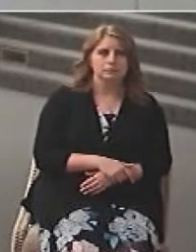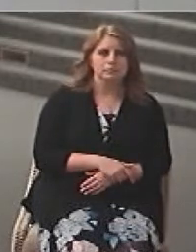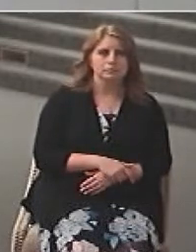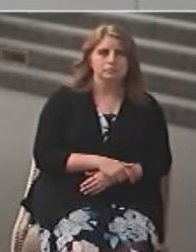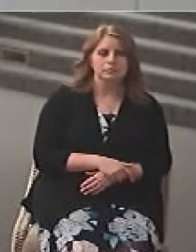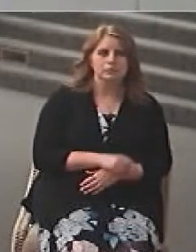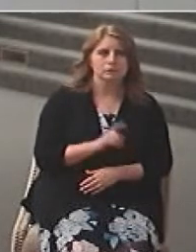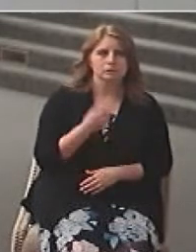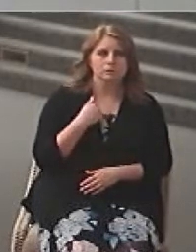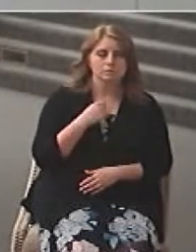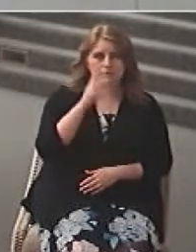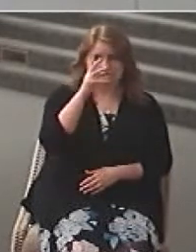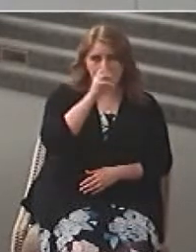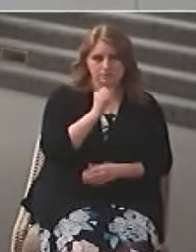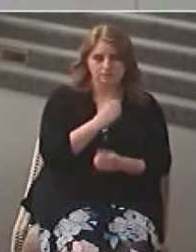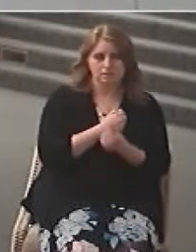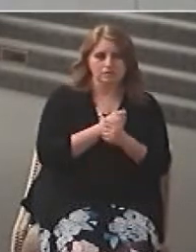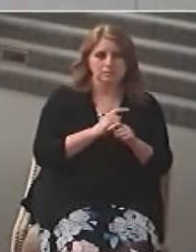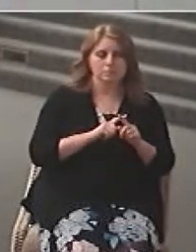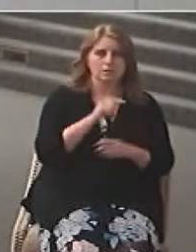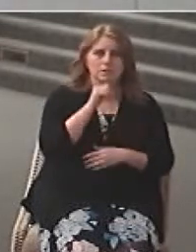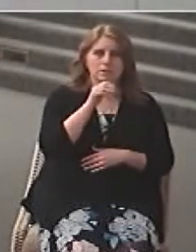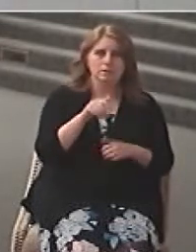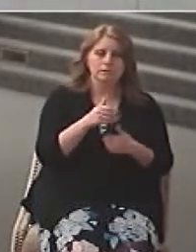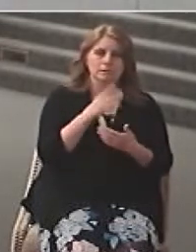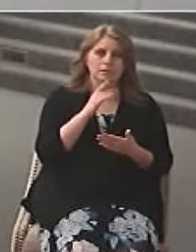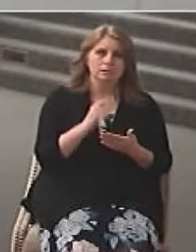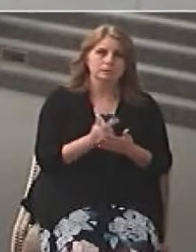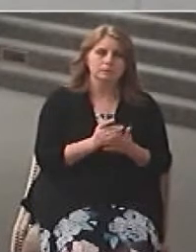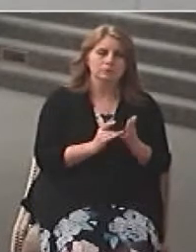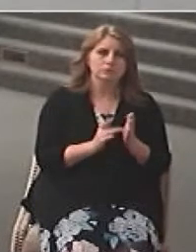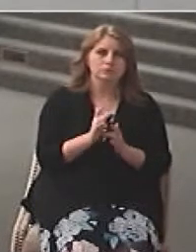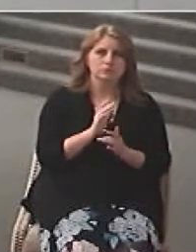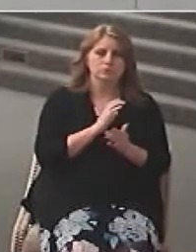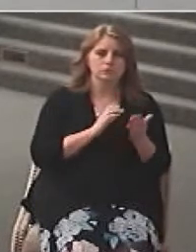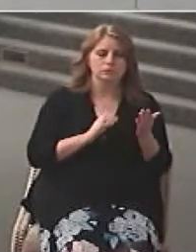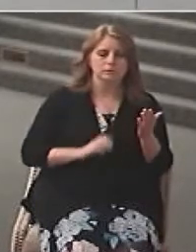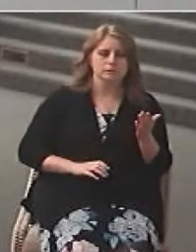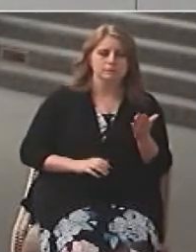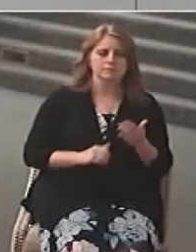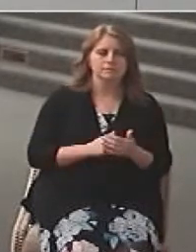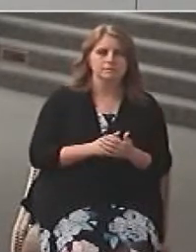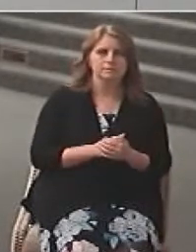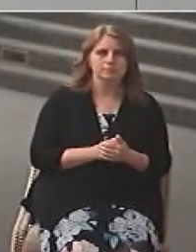Ones we claim to love, but we won't even give them the gospel of Jesus Christ.